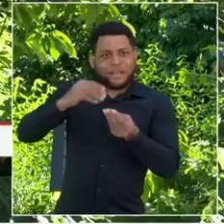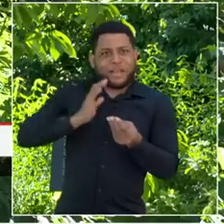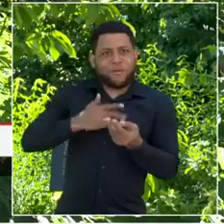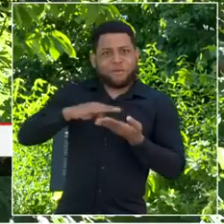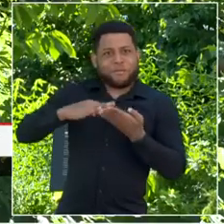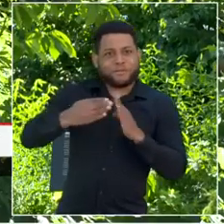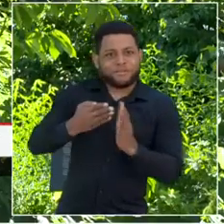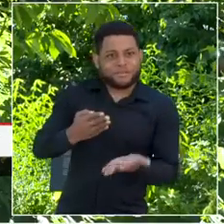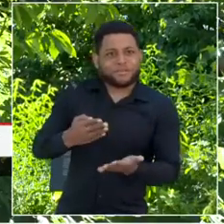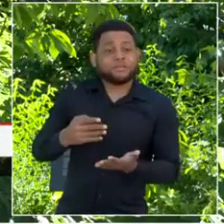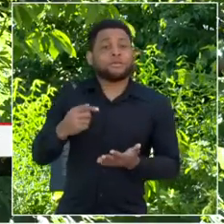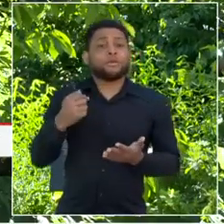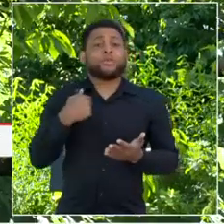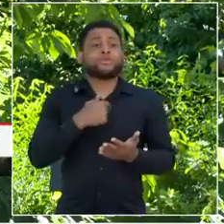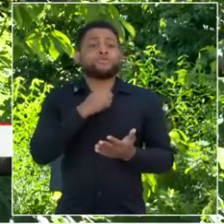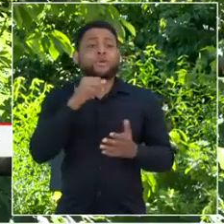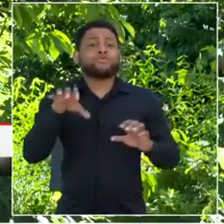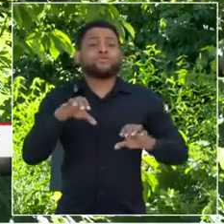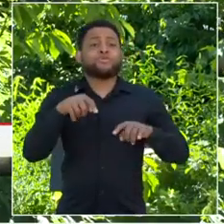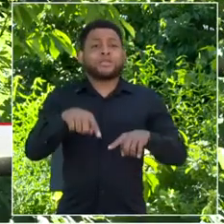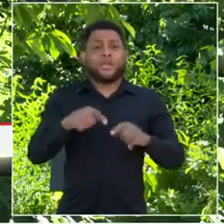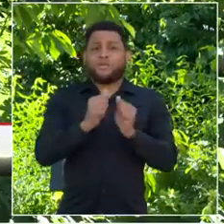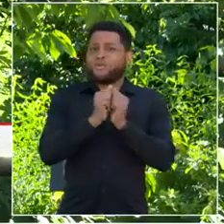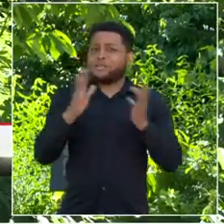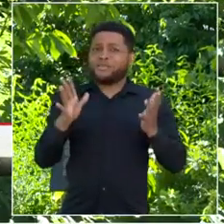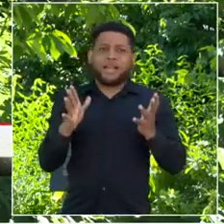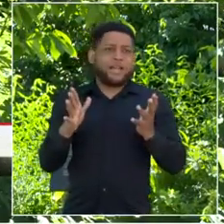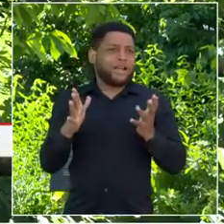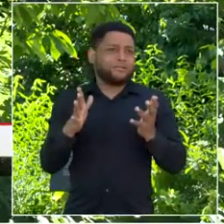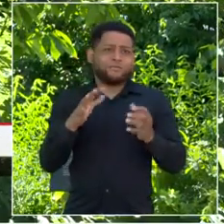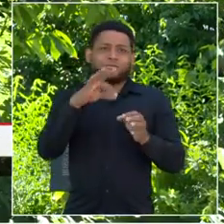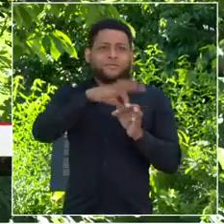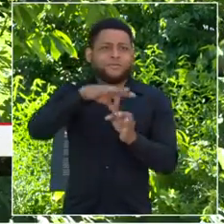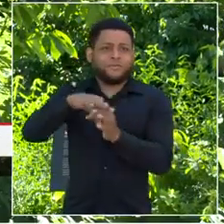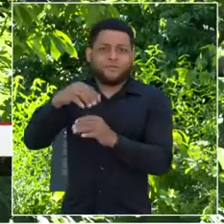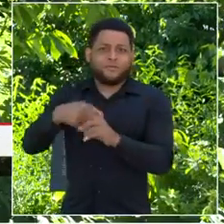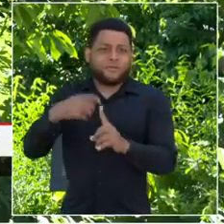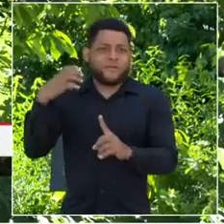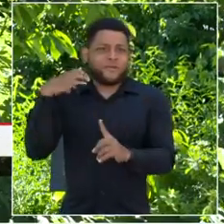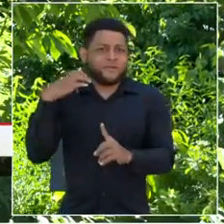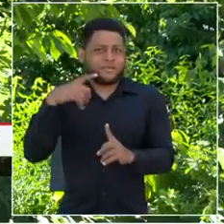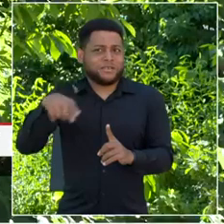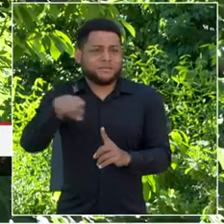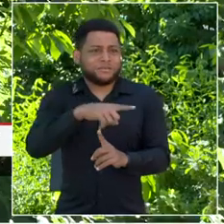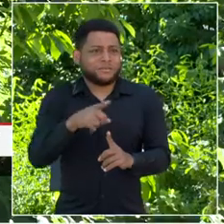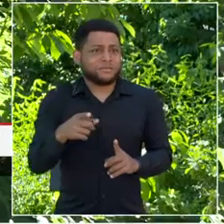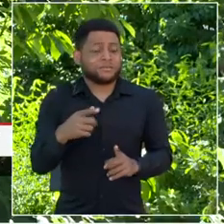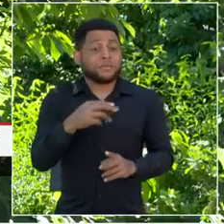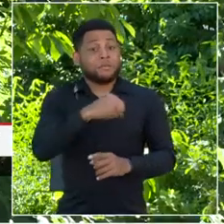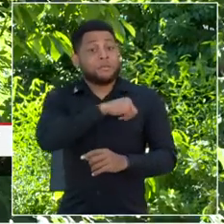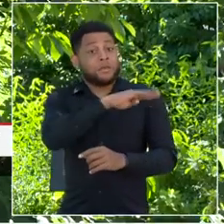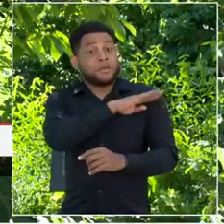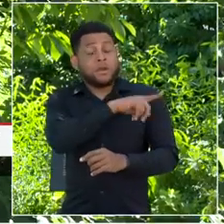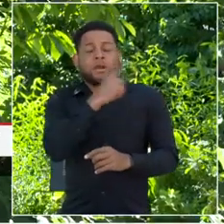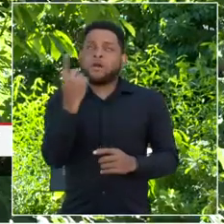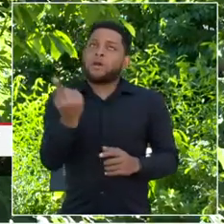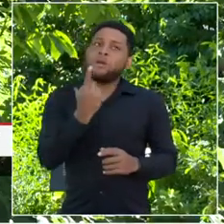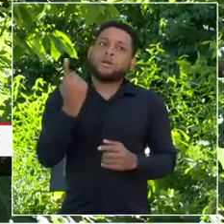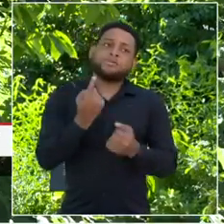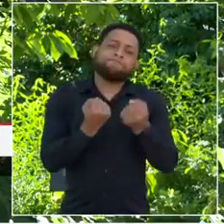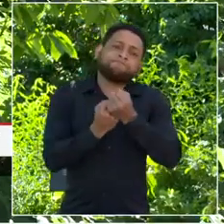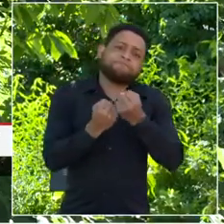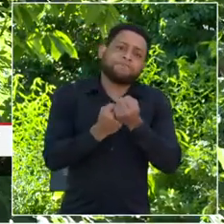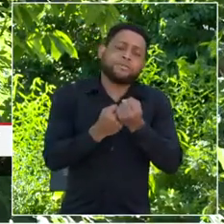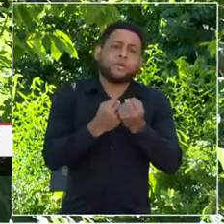major support from elected officials. And clearly, as the mayor has made it a priority to be here for so many years, she gets the importance of